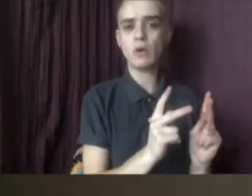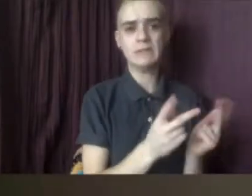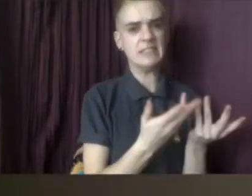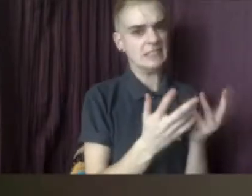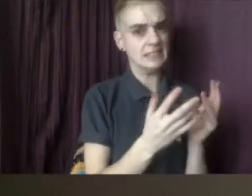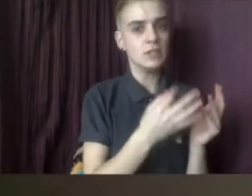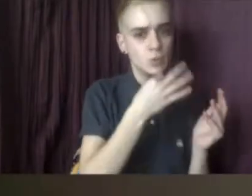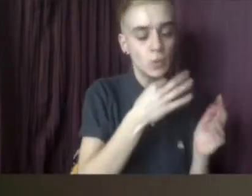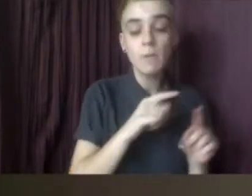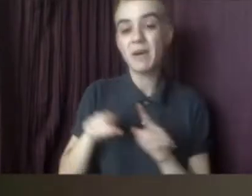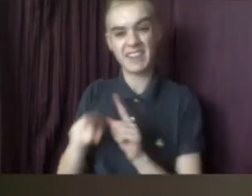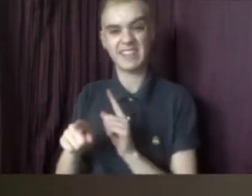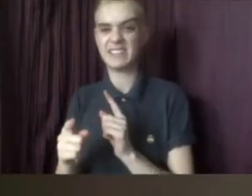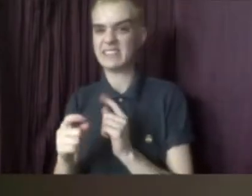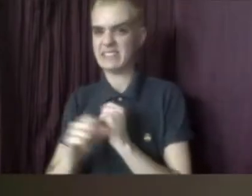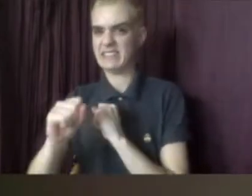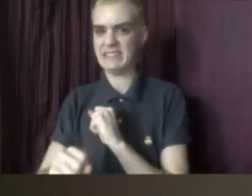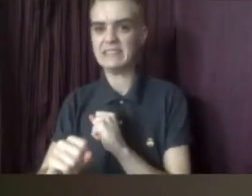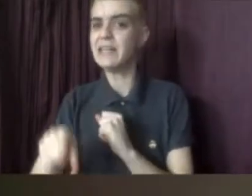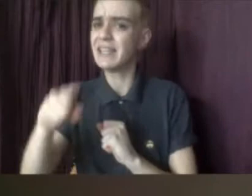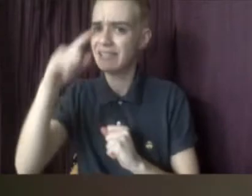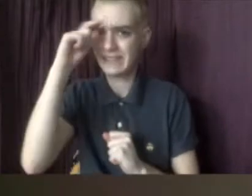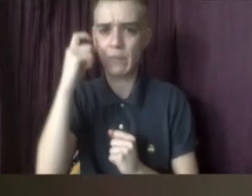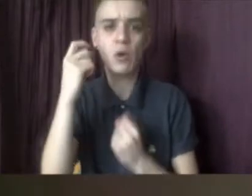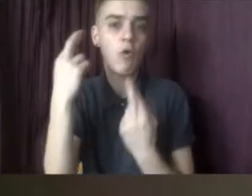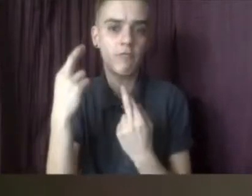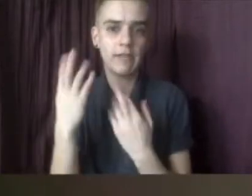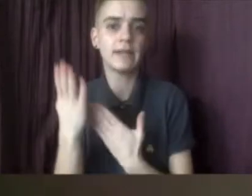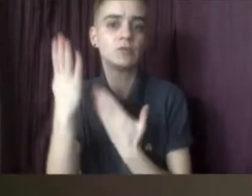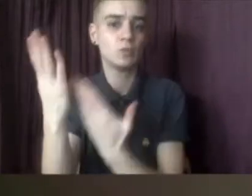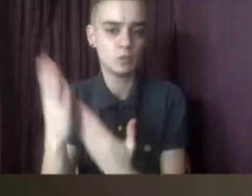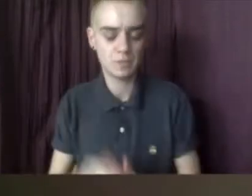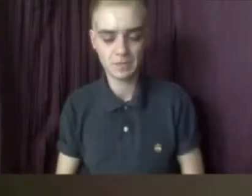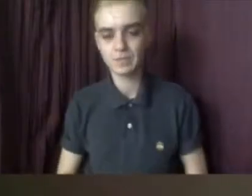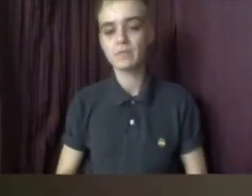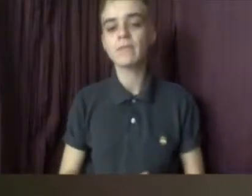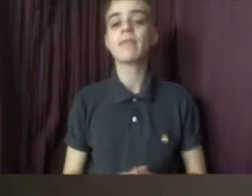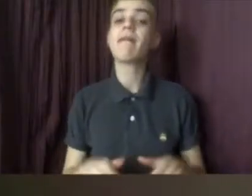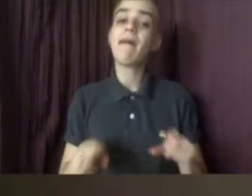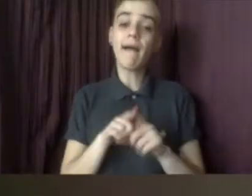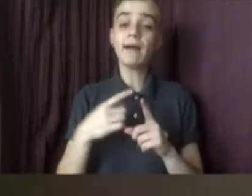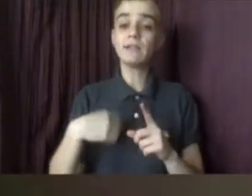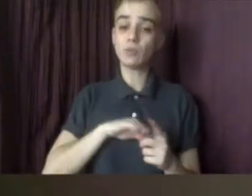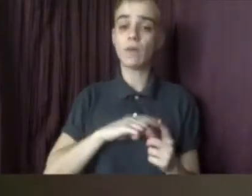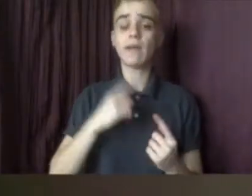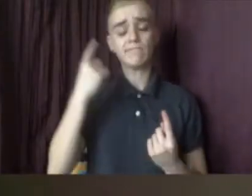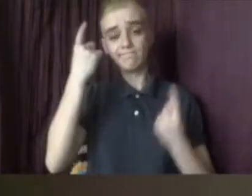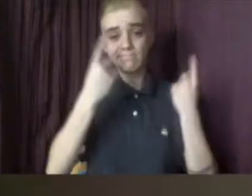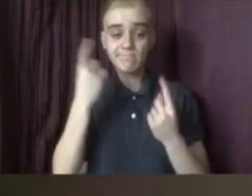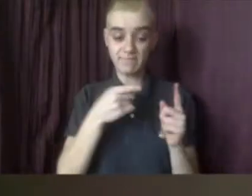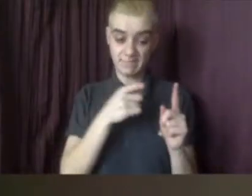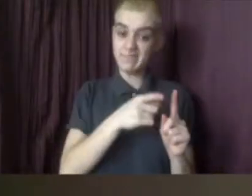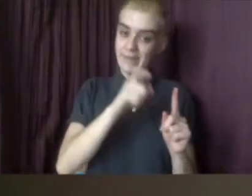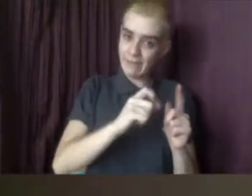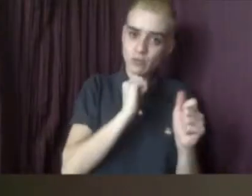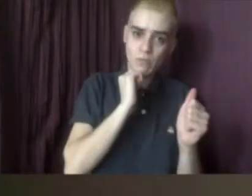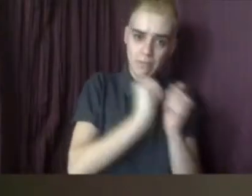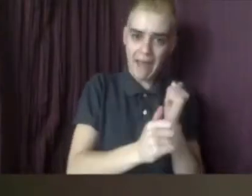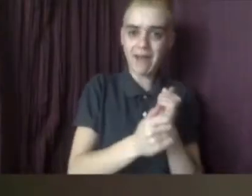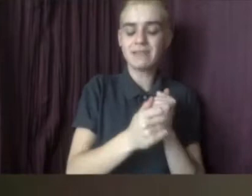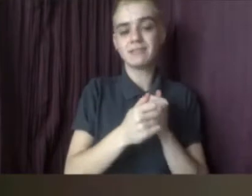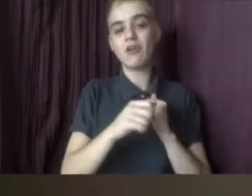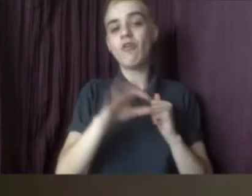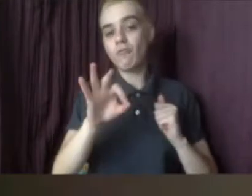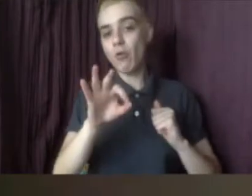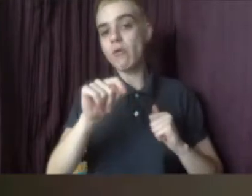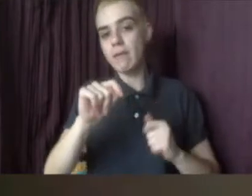these bills as two companion bills. And part of our advocacy of For the People Act really